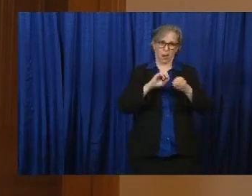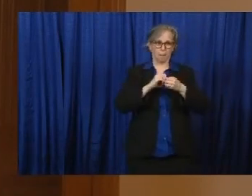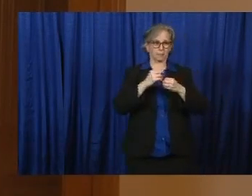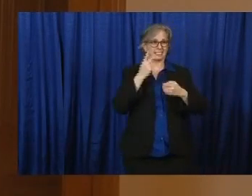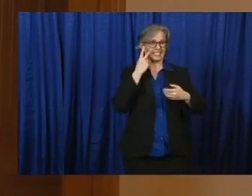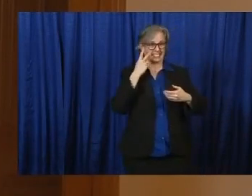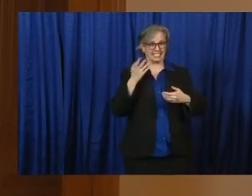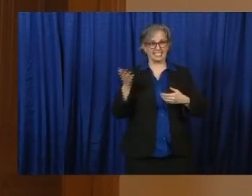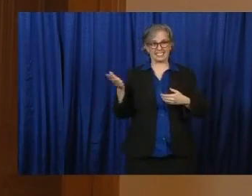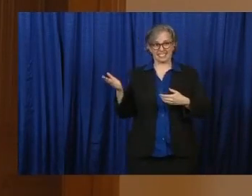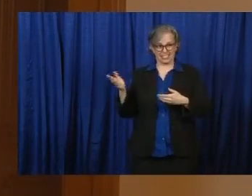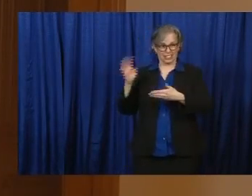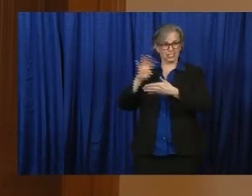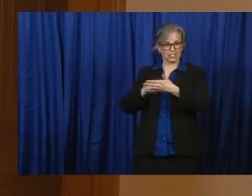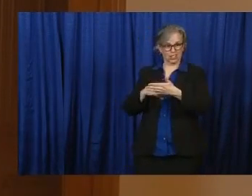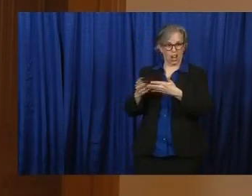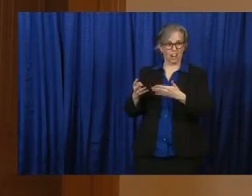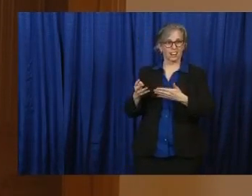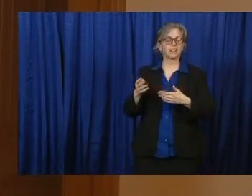dashboard, which is on the